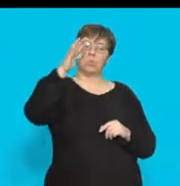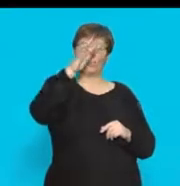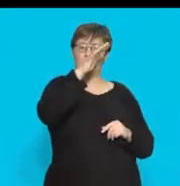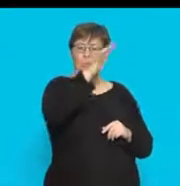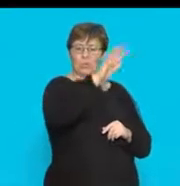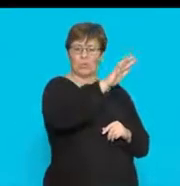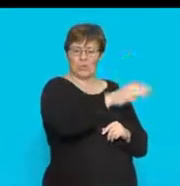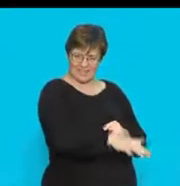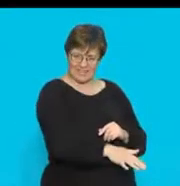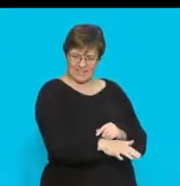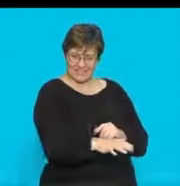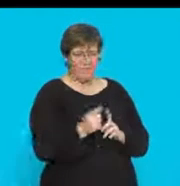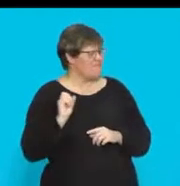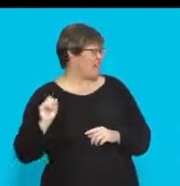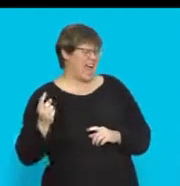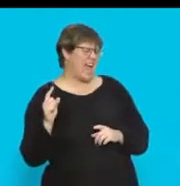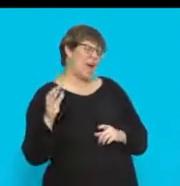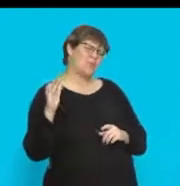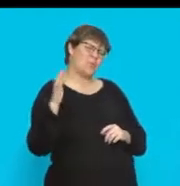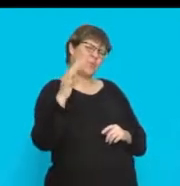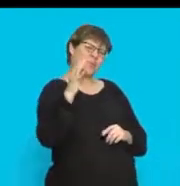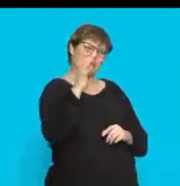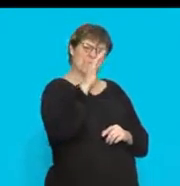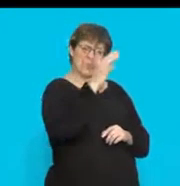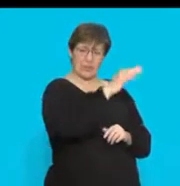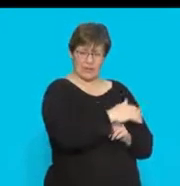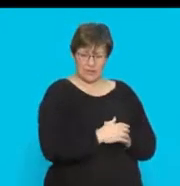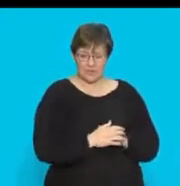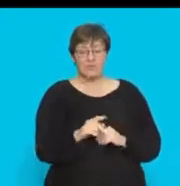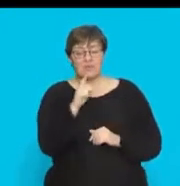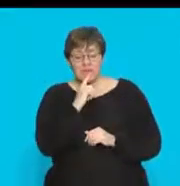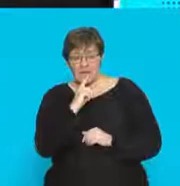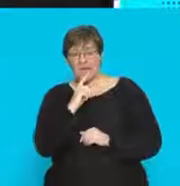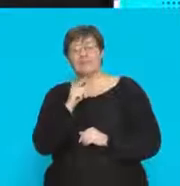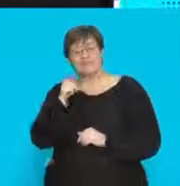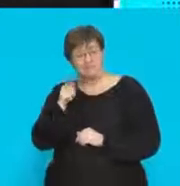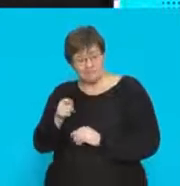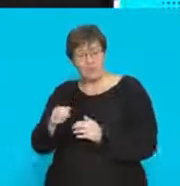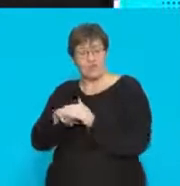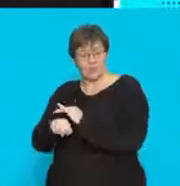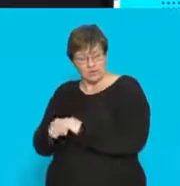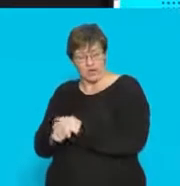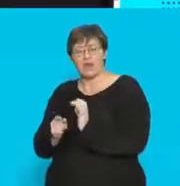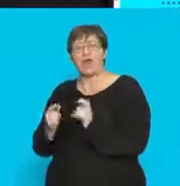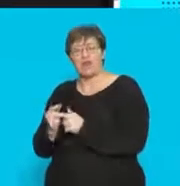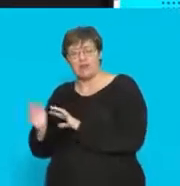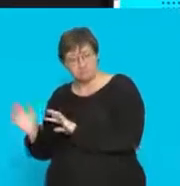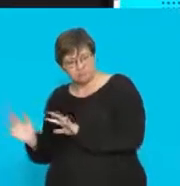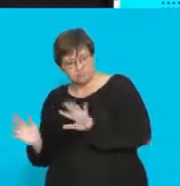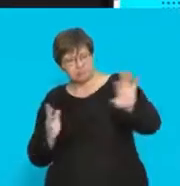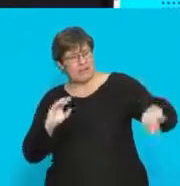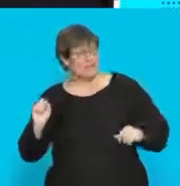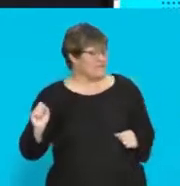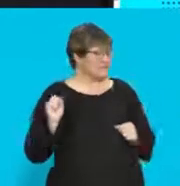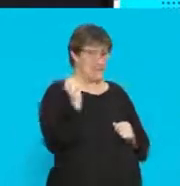it a long distance away. So when it comes to sexual reproduction, the offspring can actually go really,